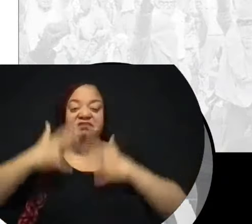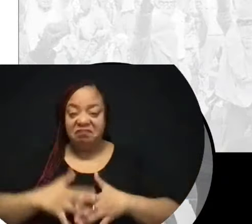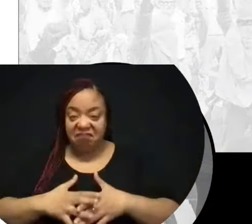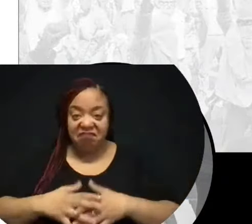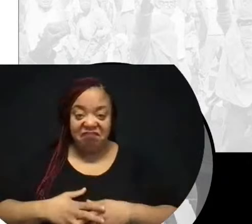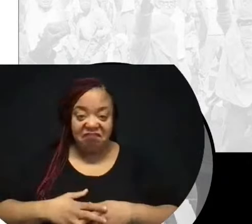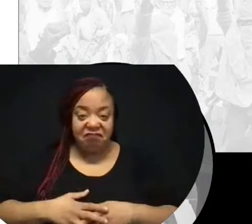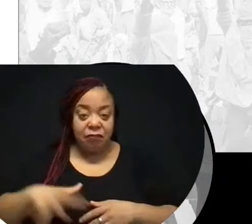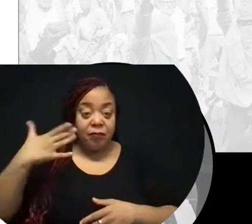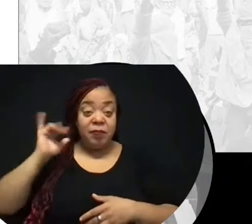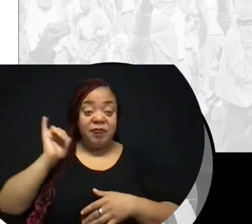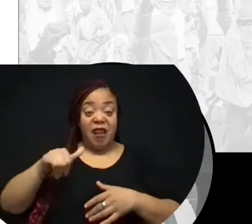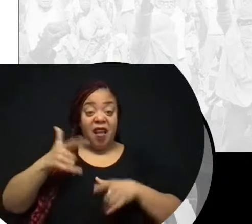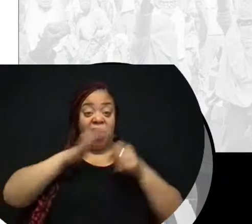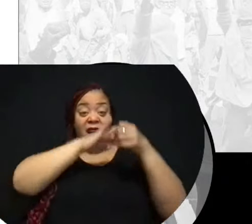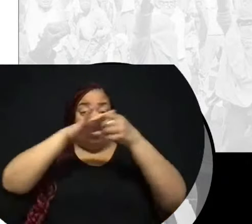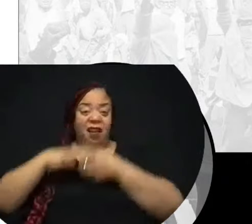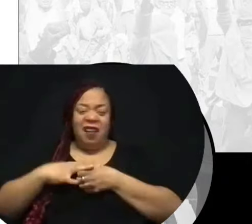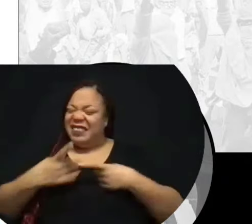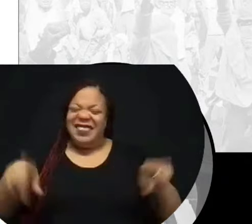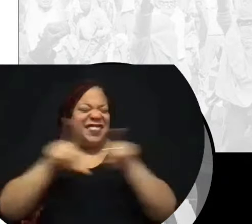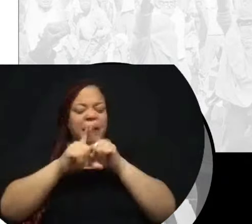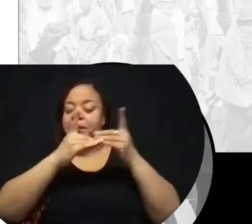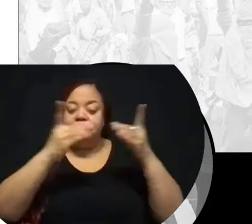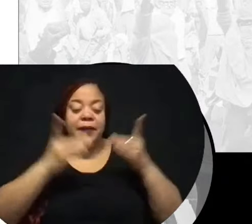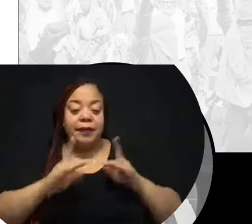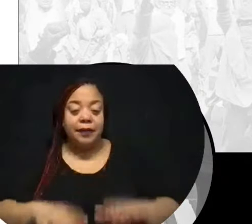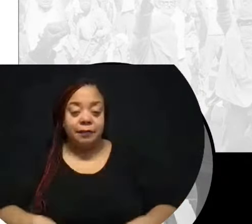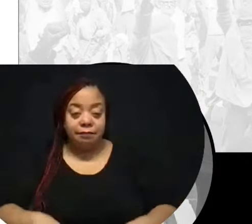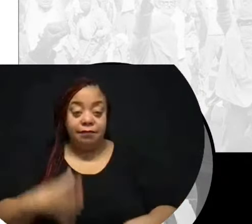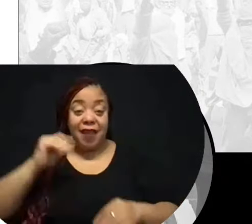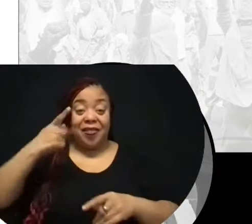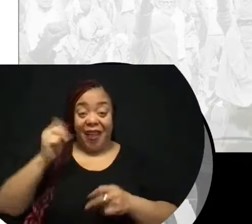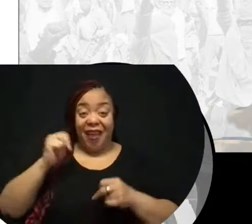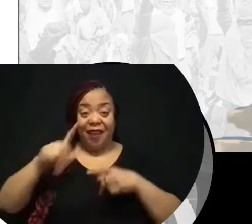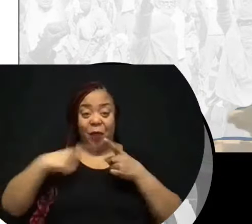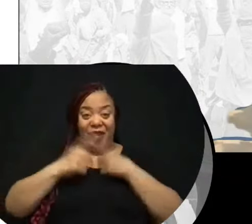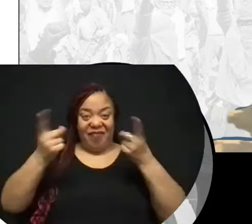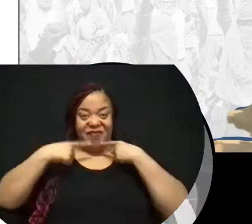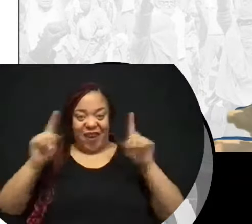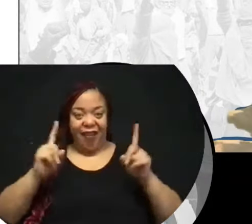us, and us against you, and dismantle that shit.